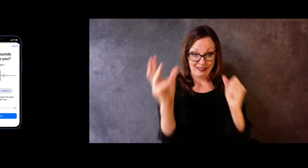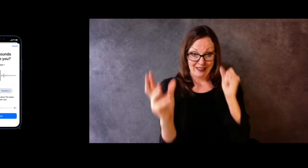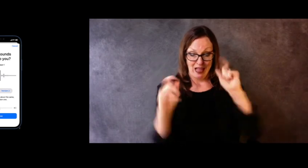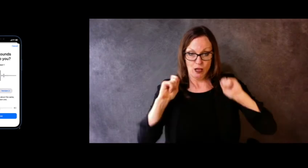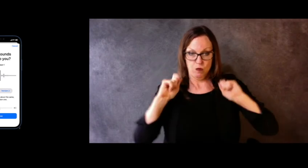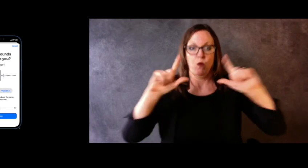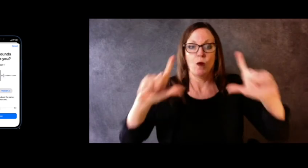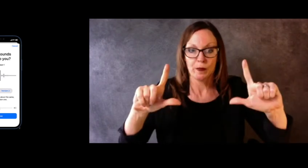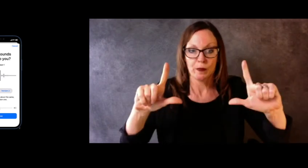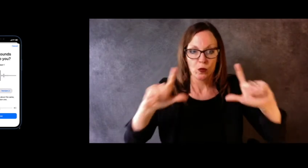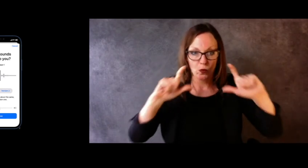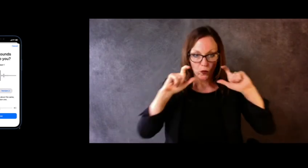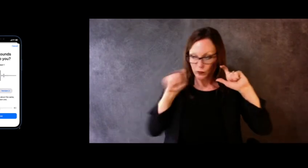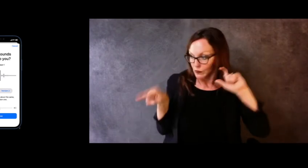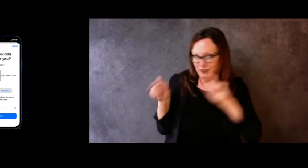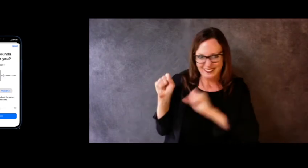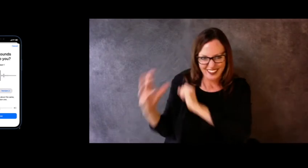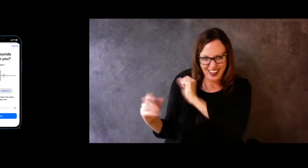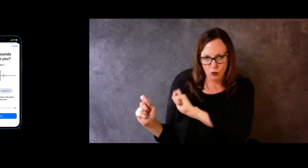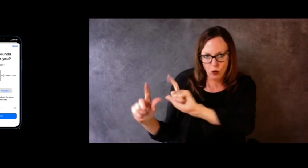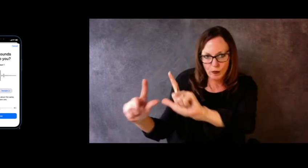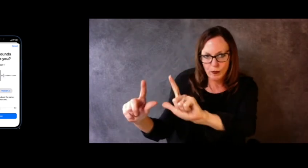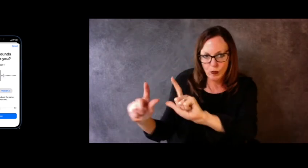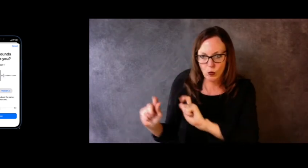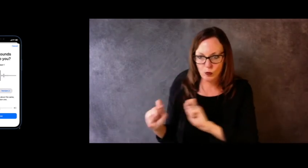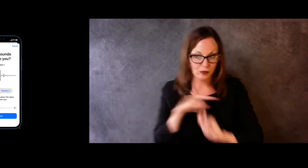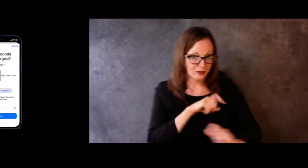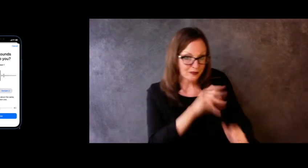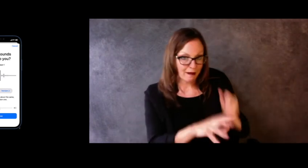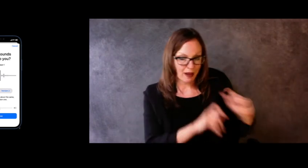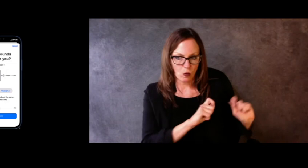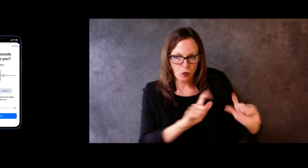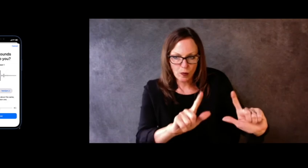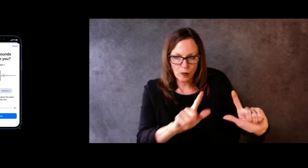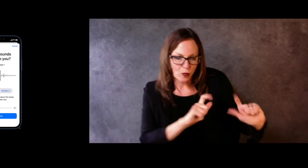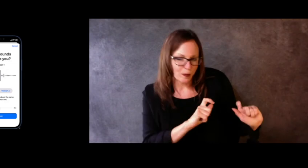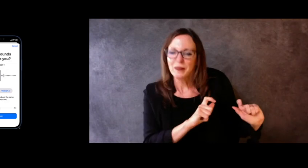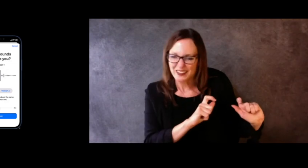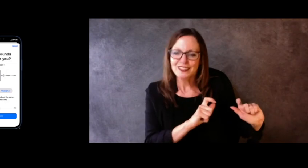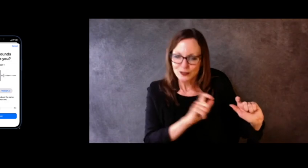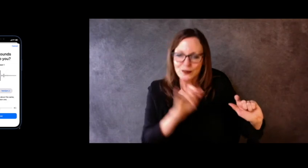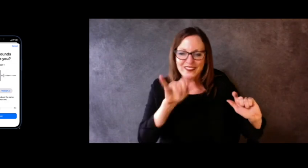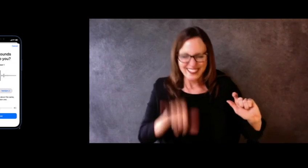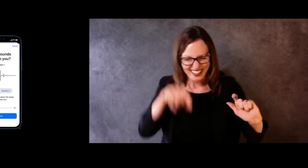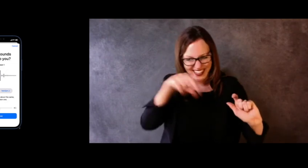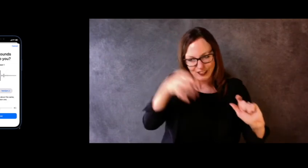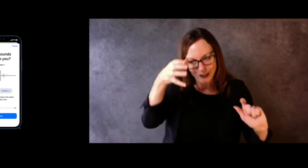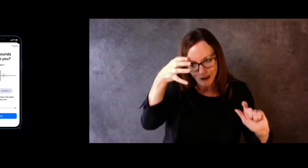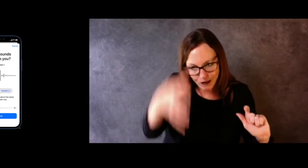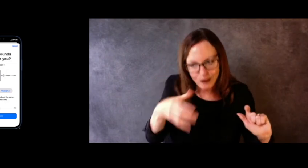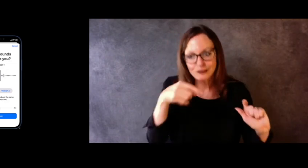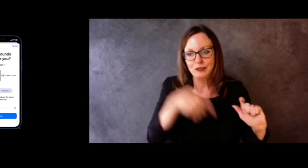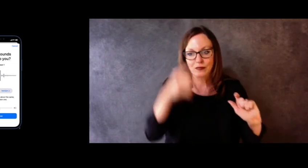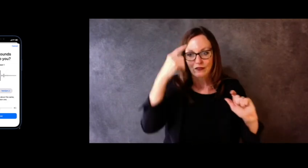accommodations amplify soft sounds and adjust certain sound frequencies so you can tune for your individual hearing to help music,